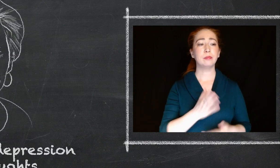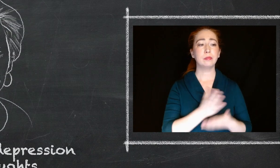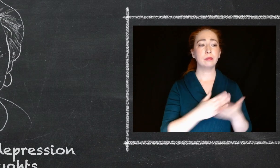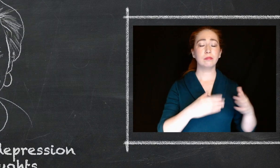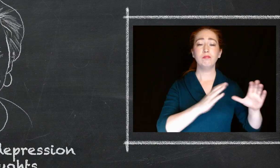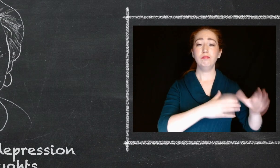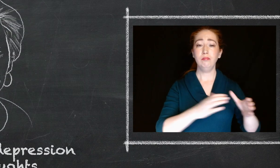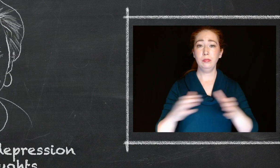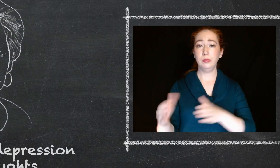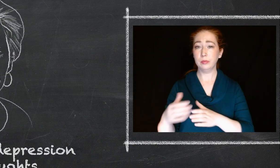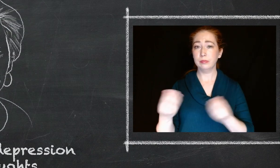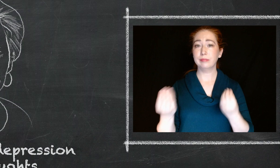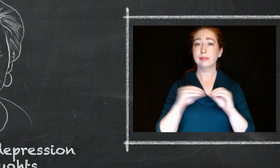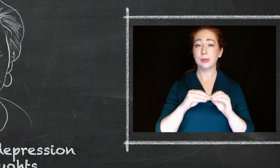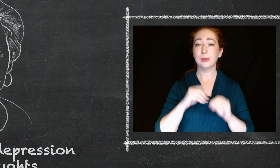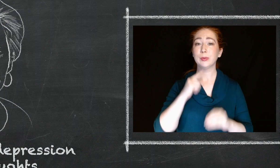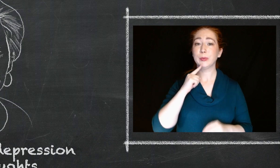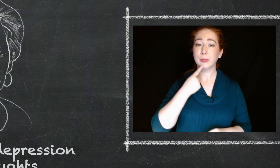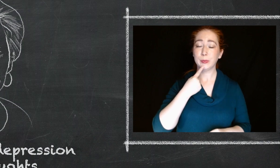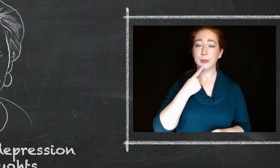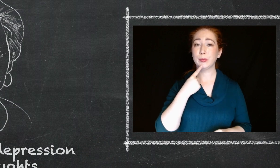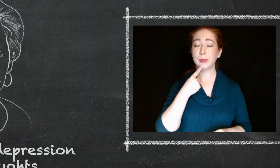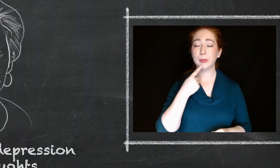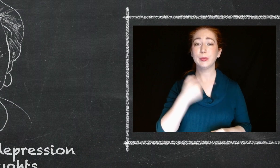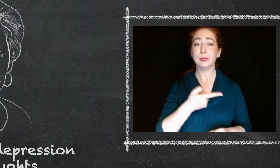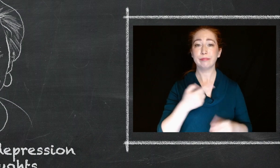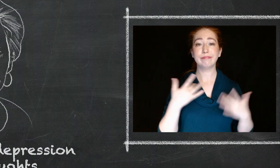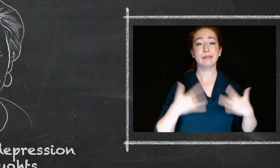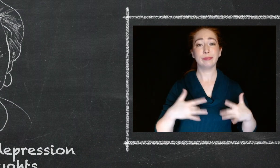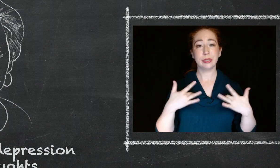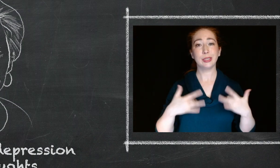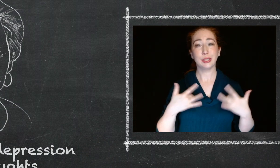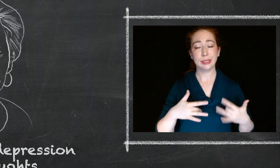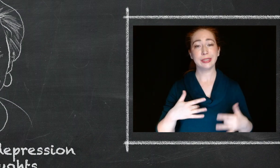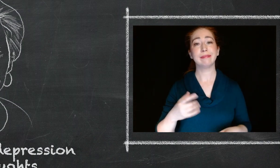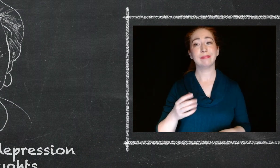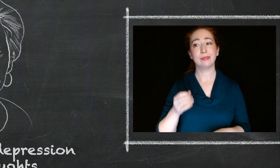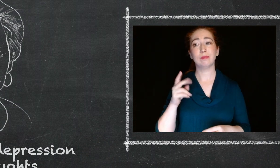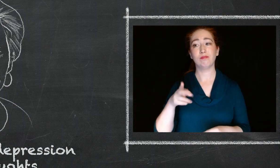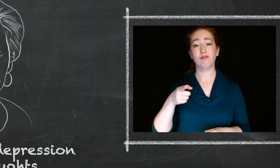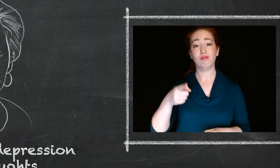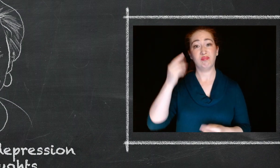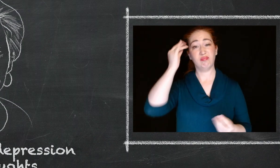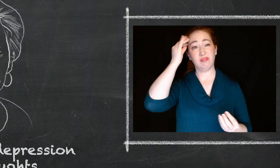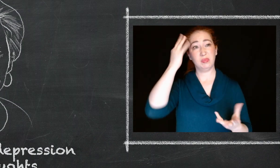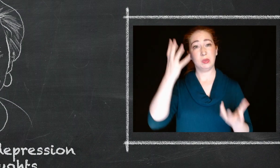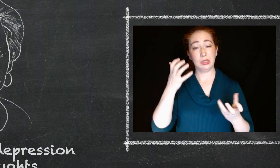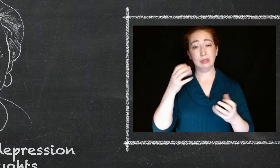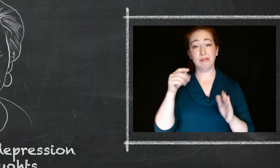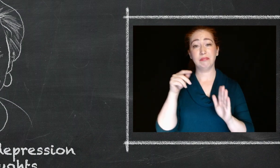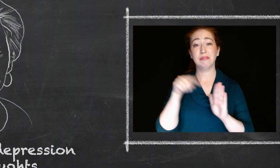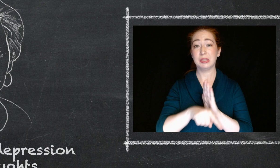Another risk factor is significant depression or history of suicidal thoughts.